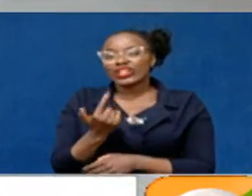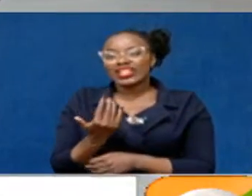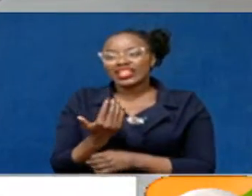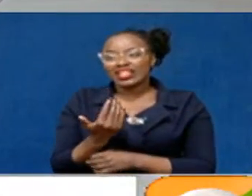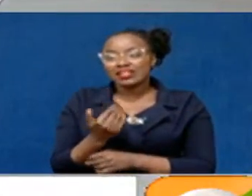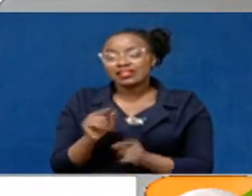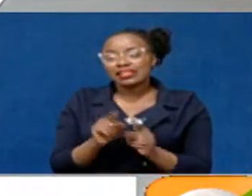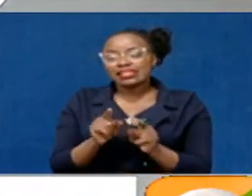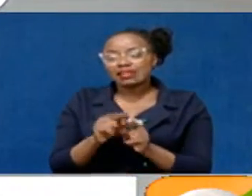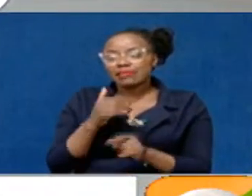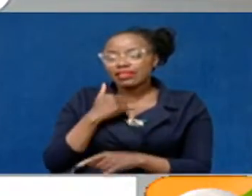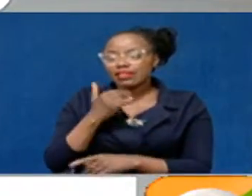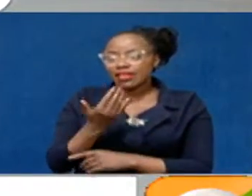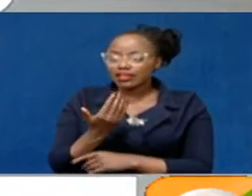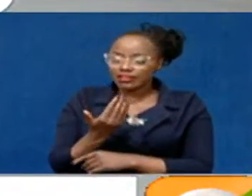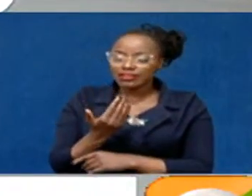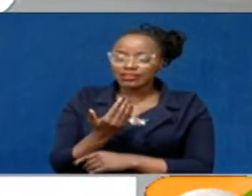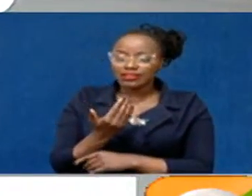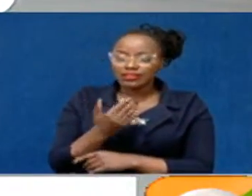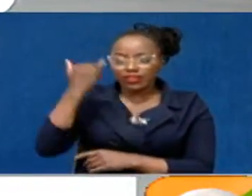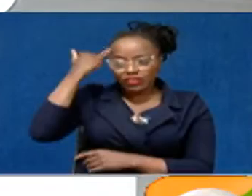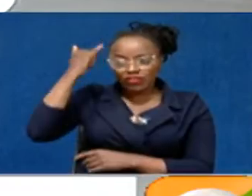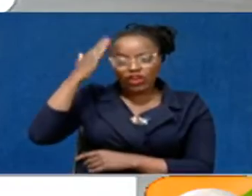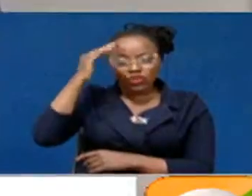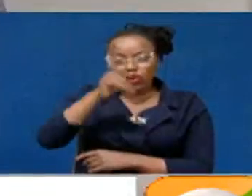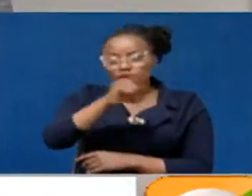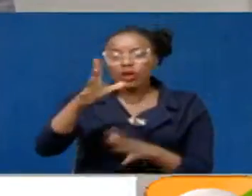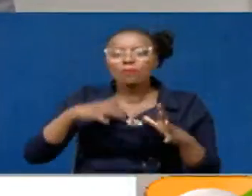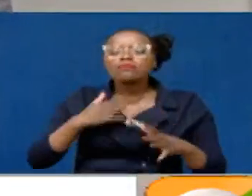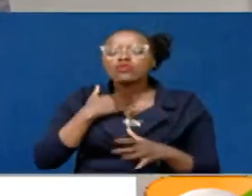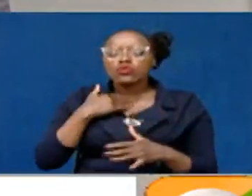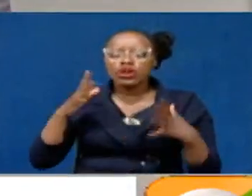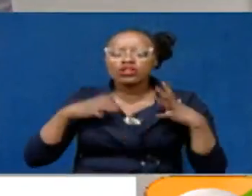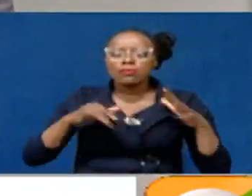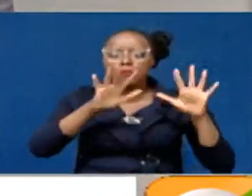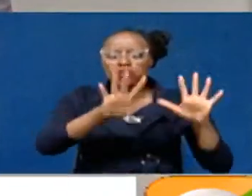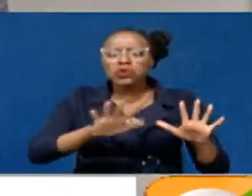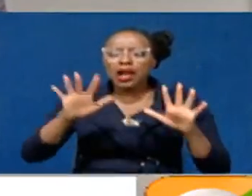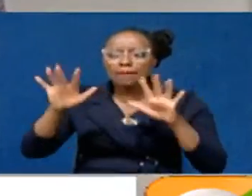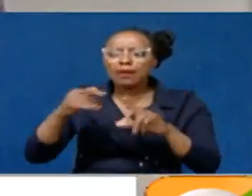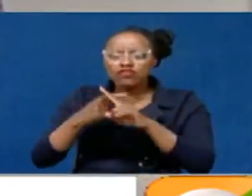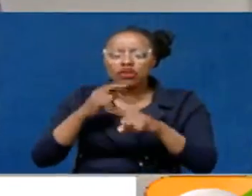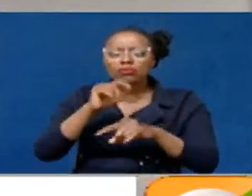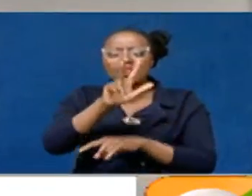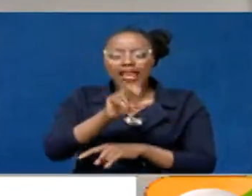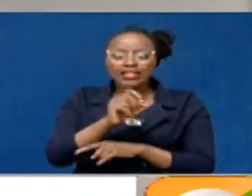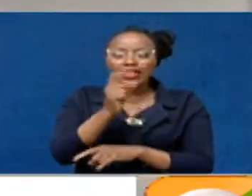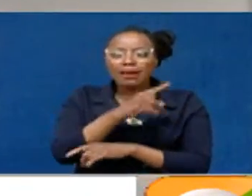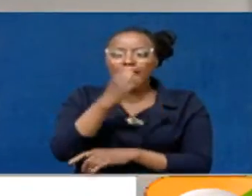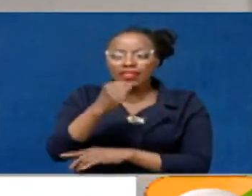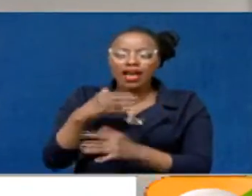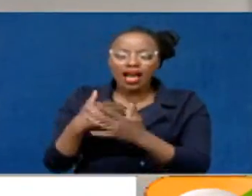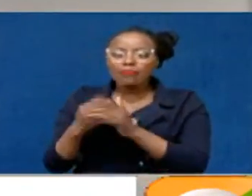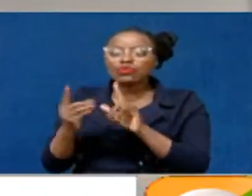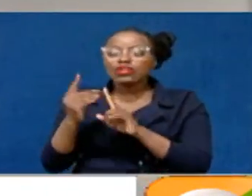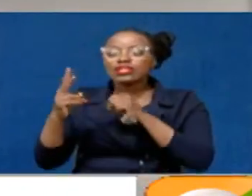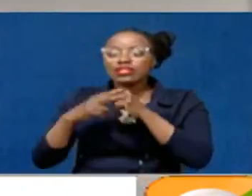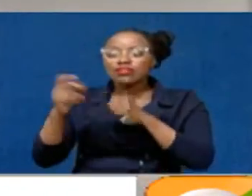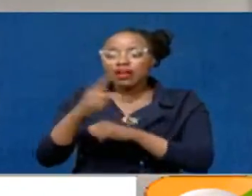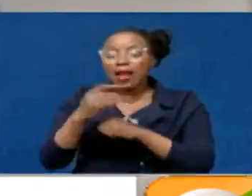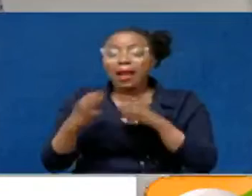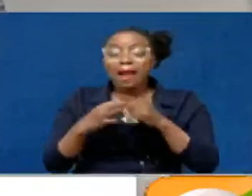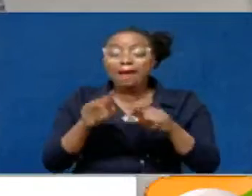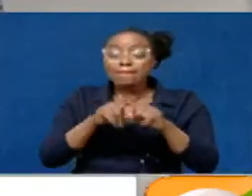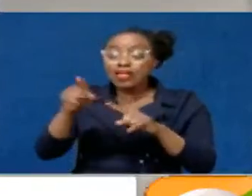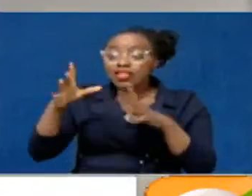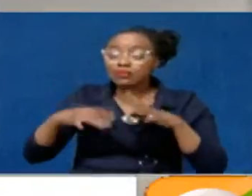to apply Lina's sentiments. Tunajua nyinyi mnataka wale wa kucampaign kutoka 30th of May to 7th of August.